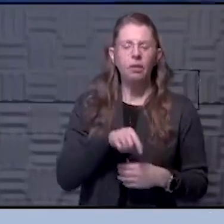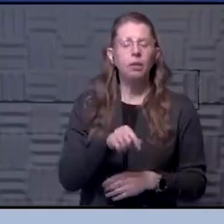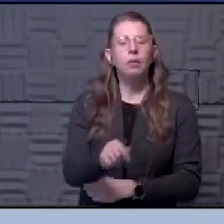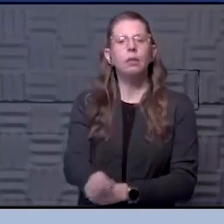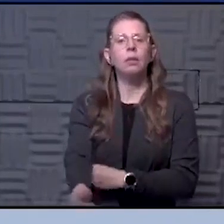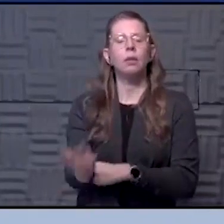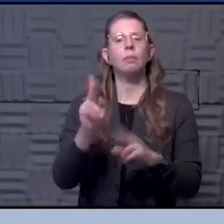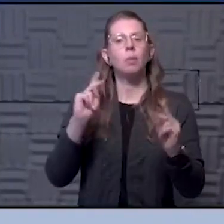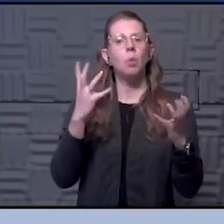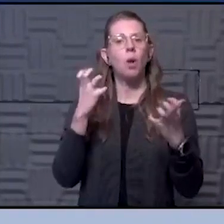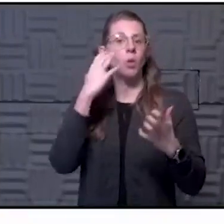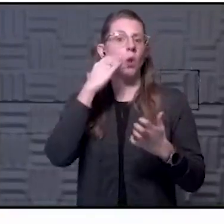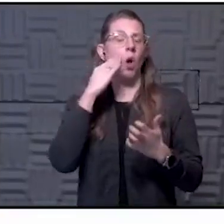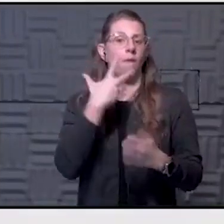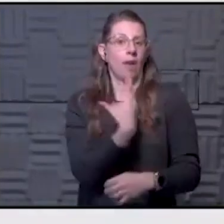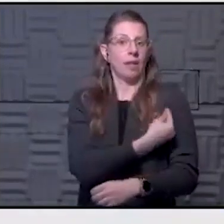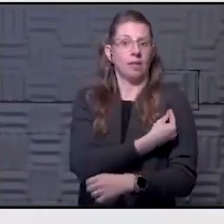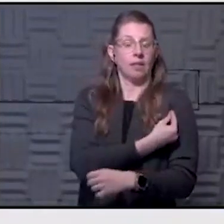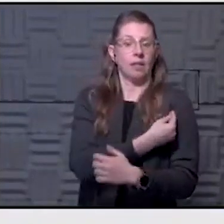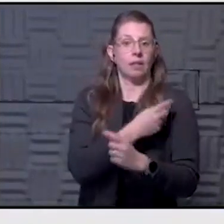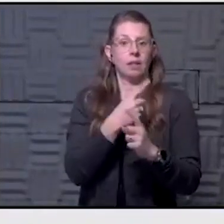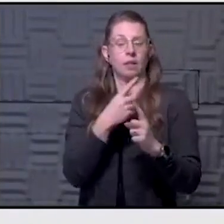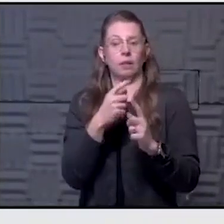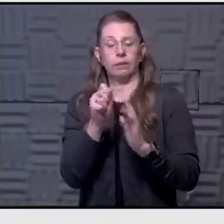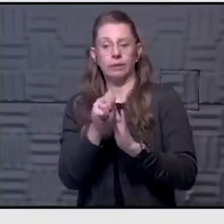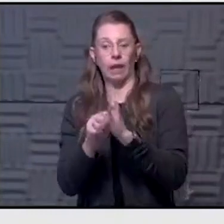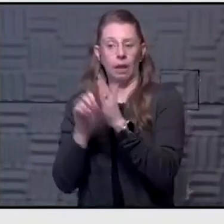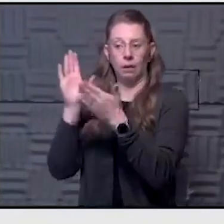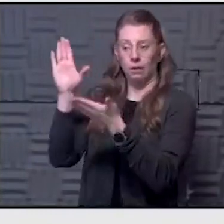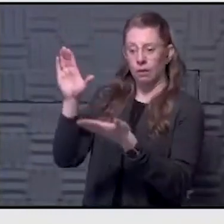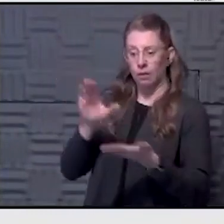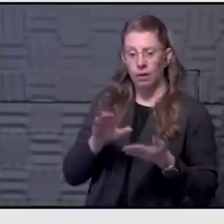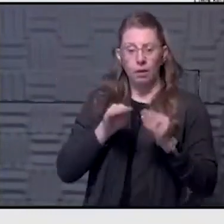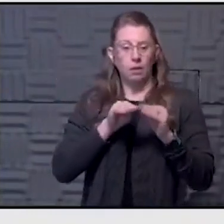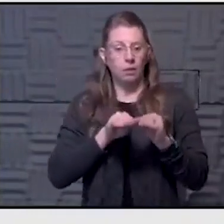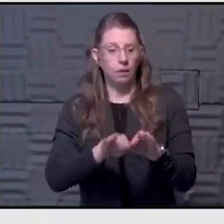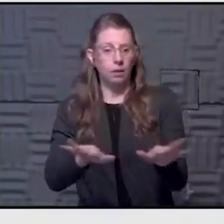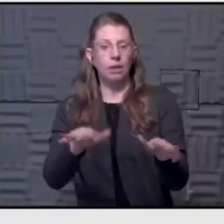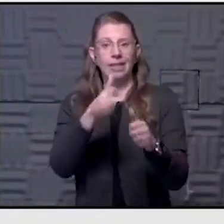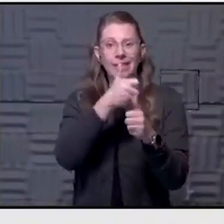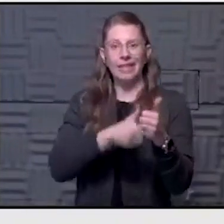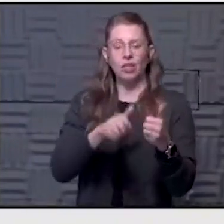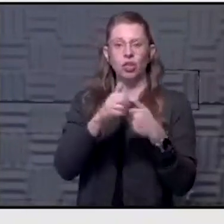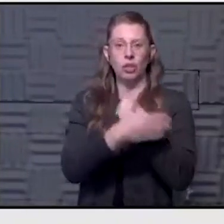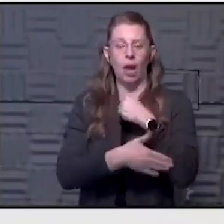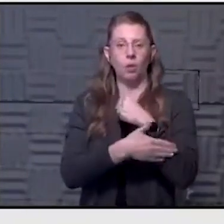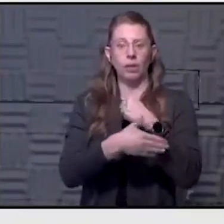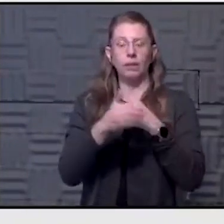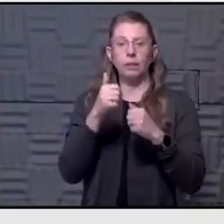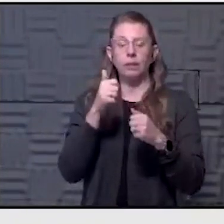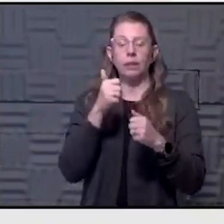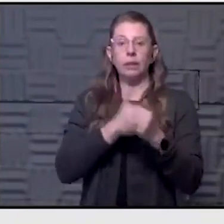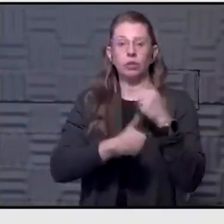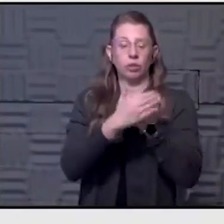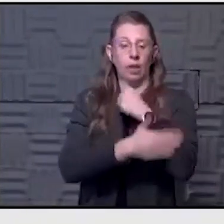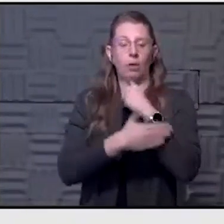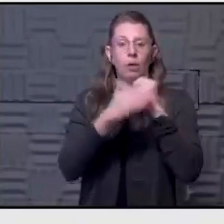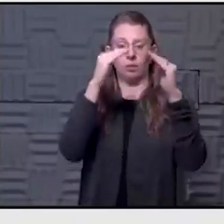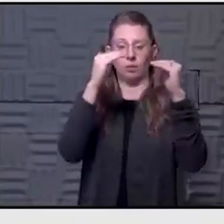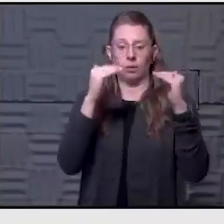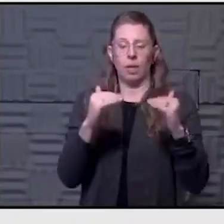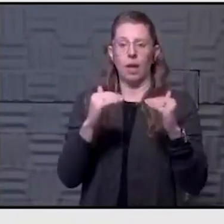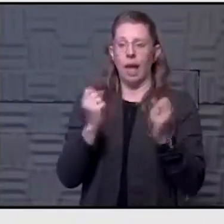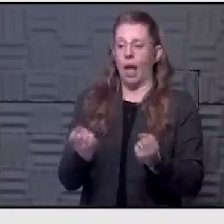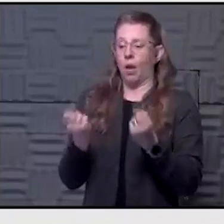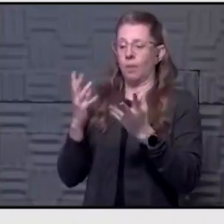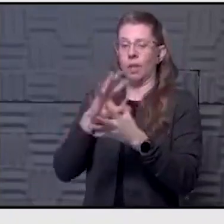People want to know where the vaccine is coming into the state and where it's going, and it's listed county by county. It tells the total number of doses that have come